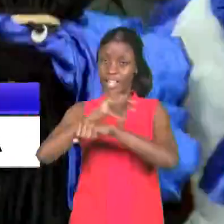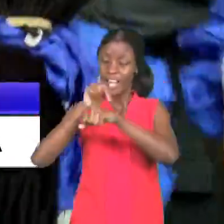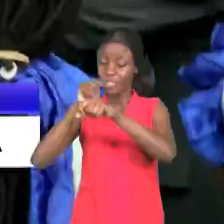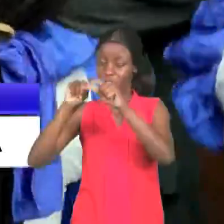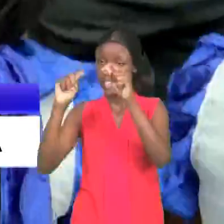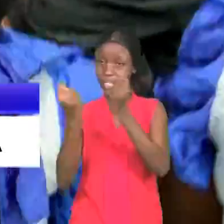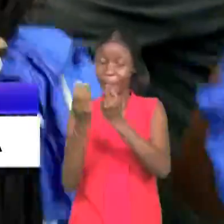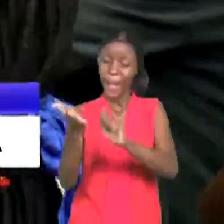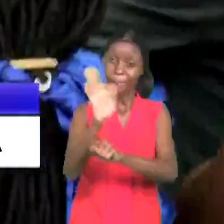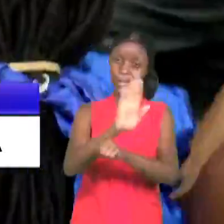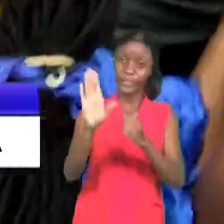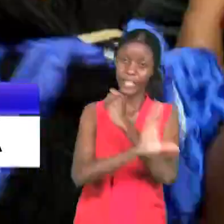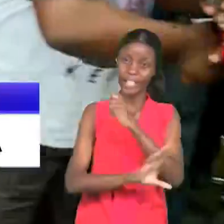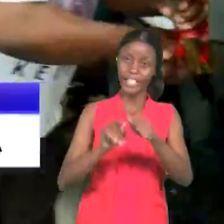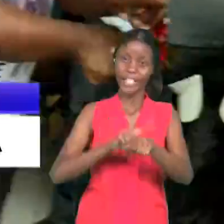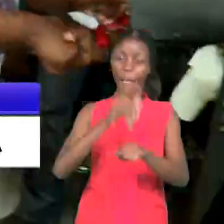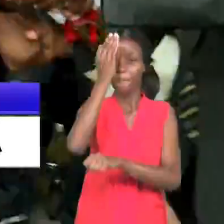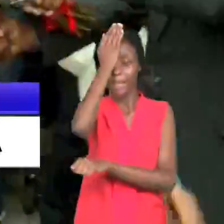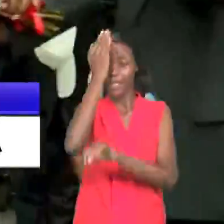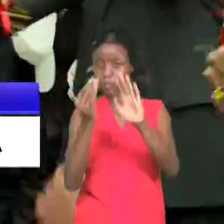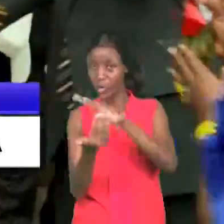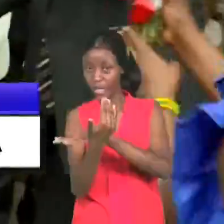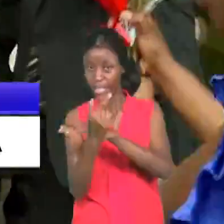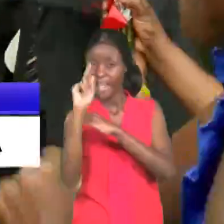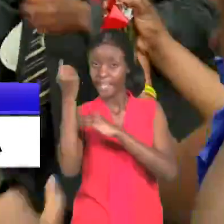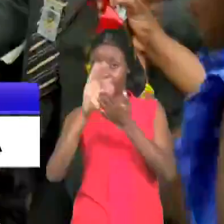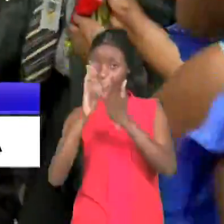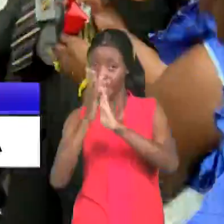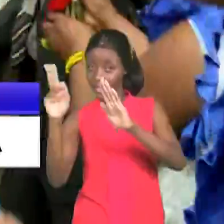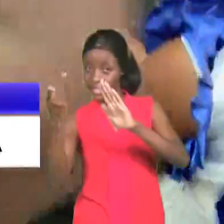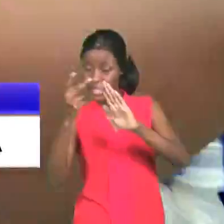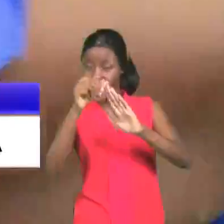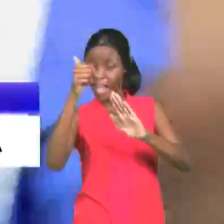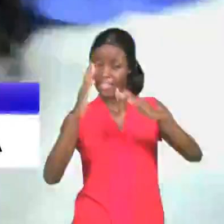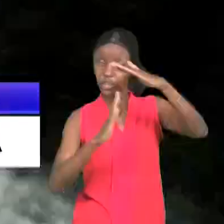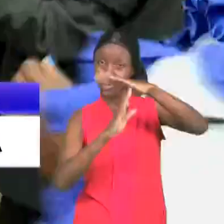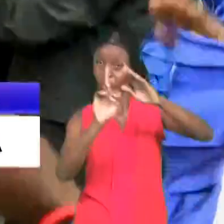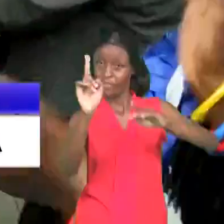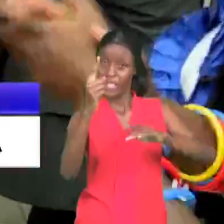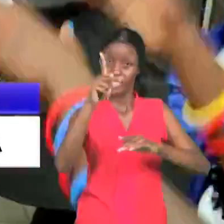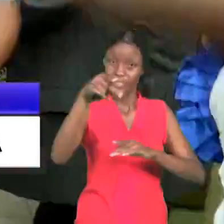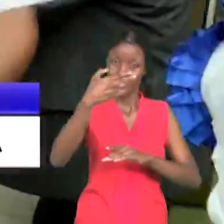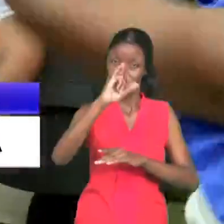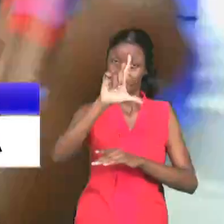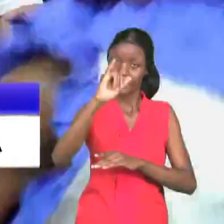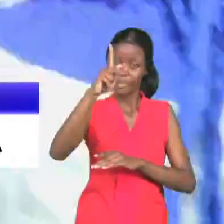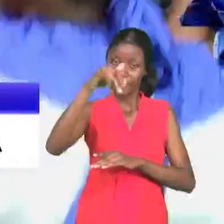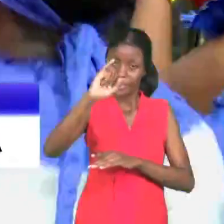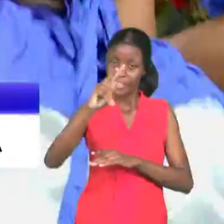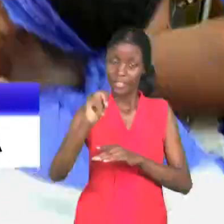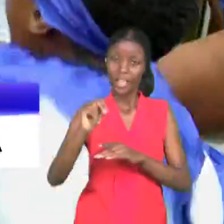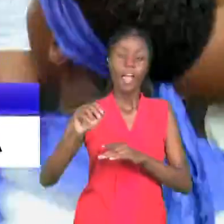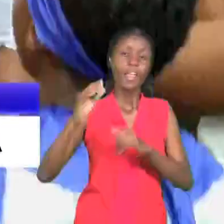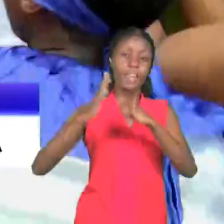jetted back into the country on Monday morning. Kenya finished second behind the Philippines after bagging 9 medals, 2 gold,